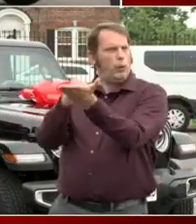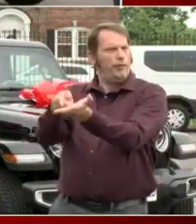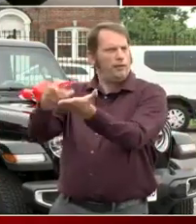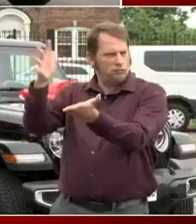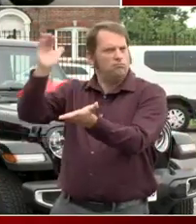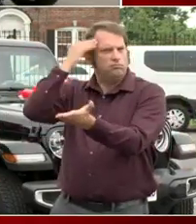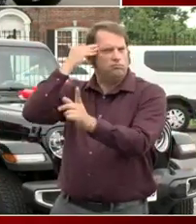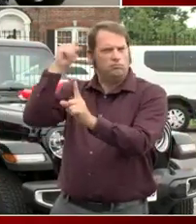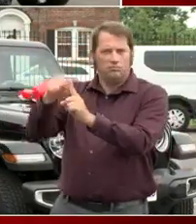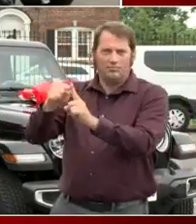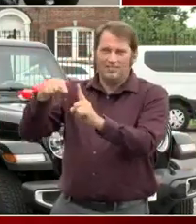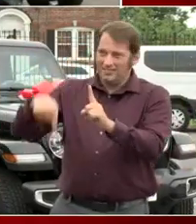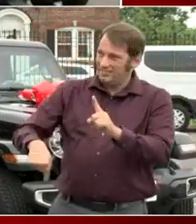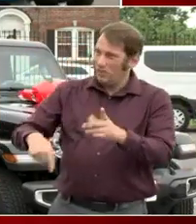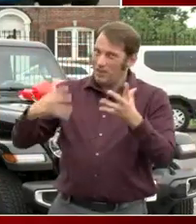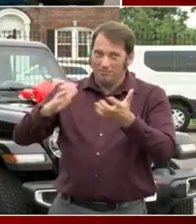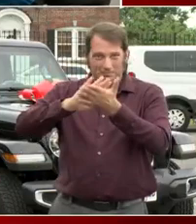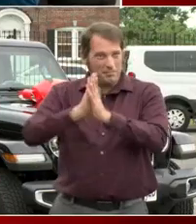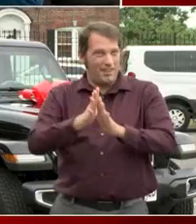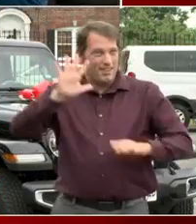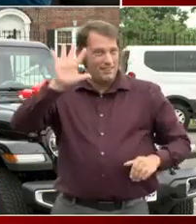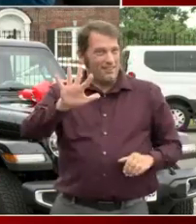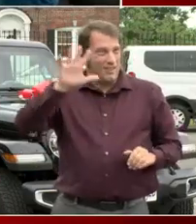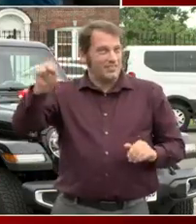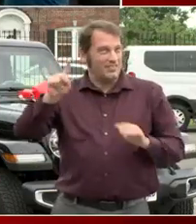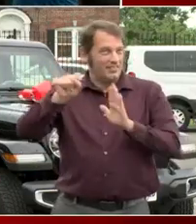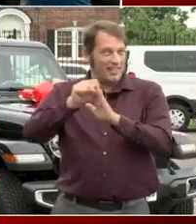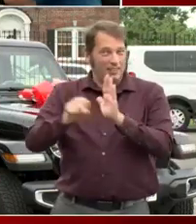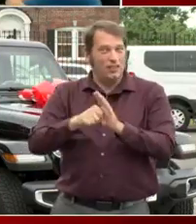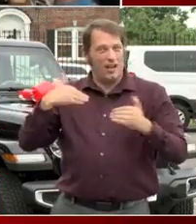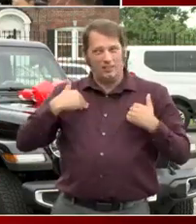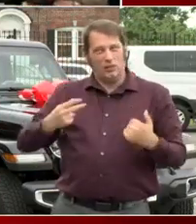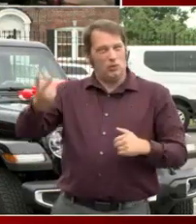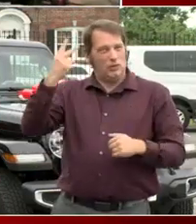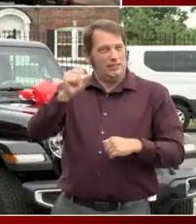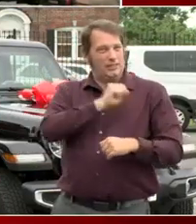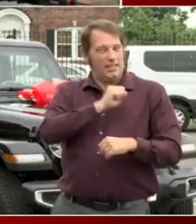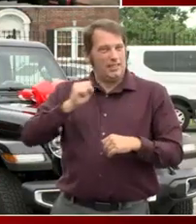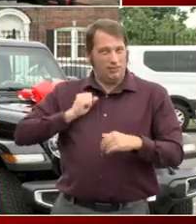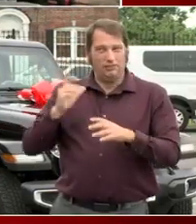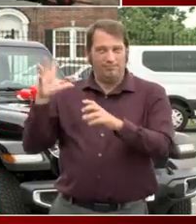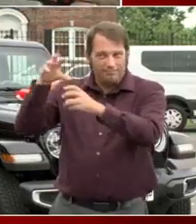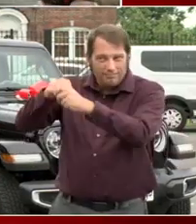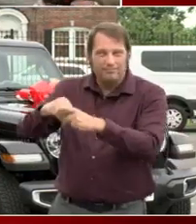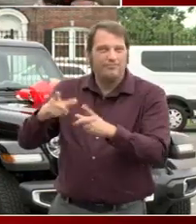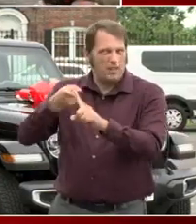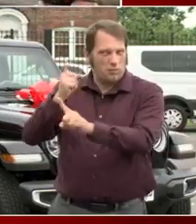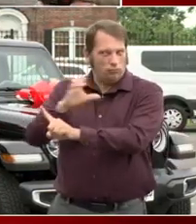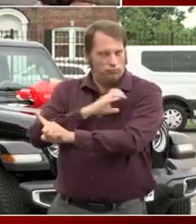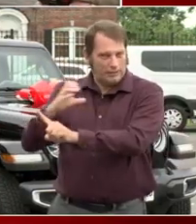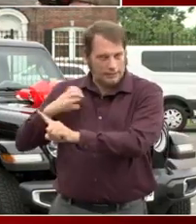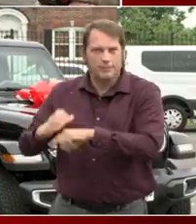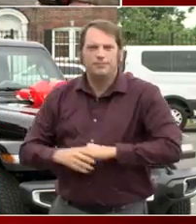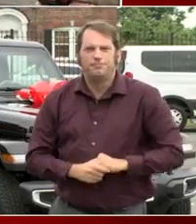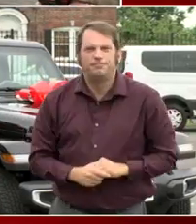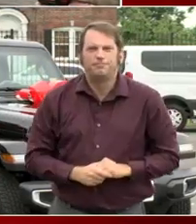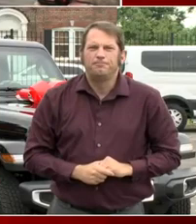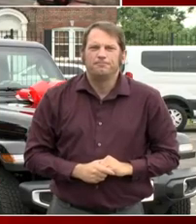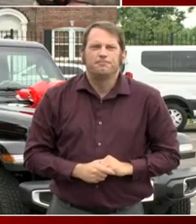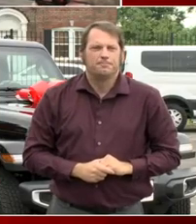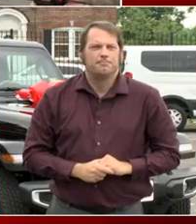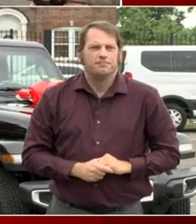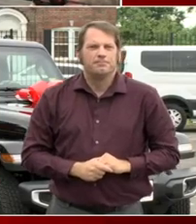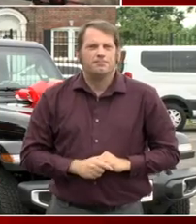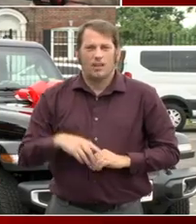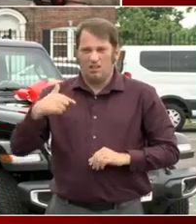and our two senators are seated at the Congress. I'll be testifying about that on Tuesday, and I